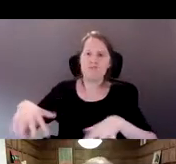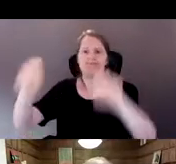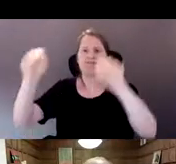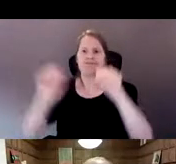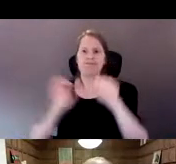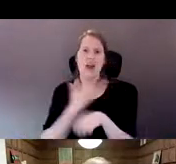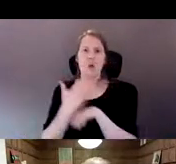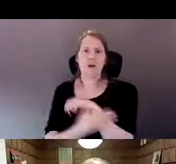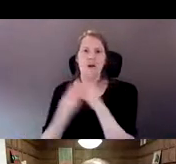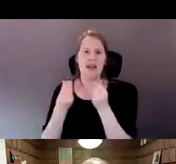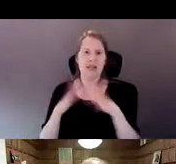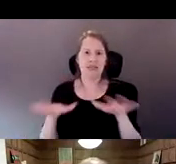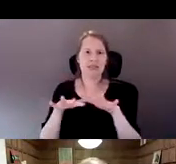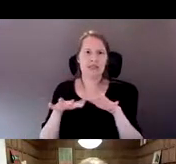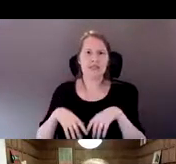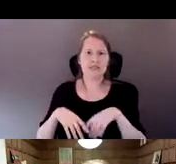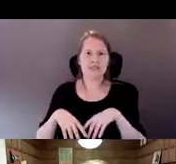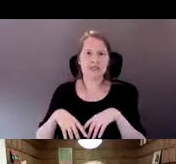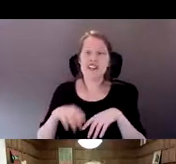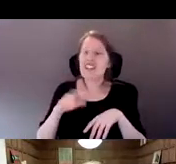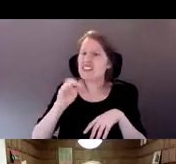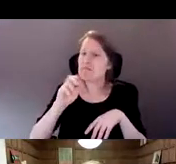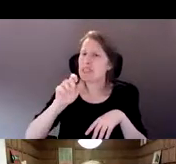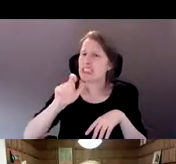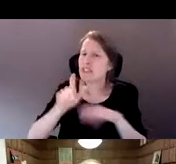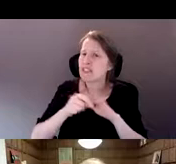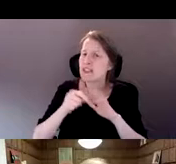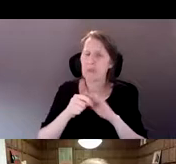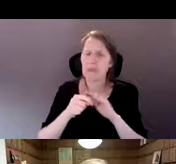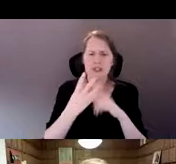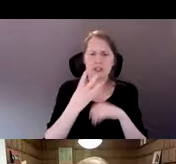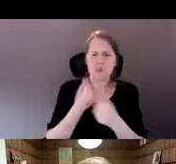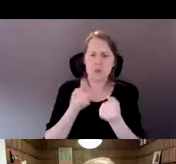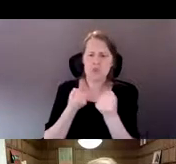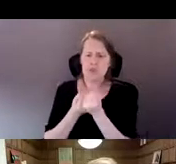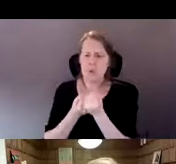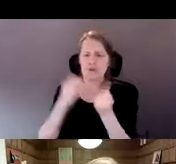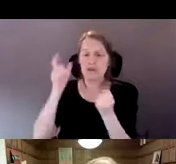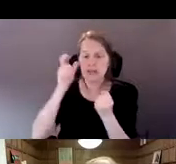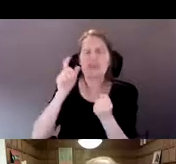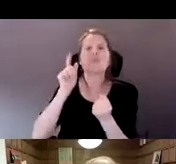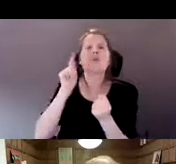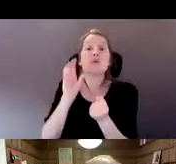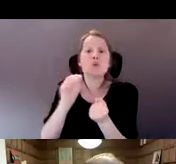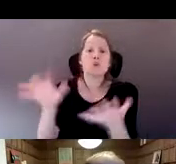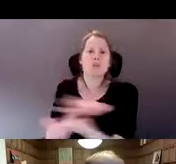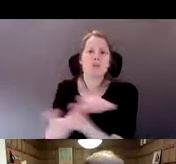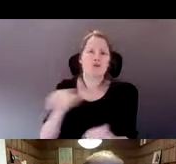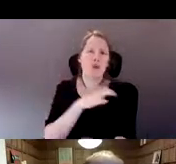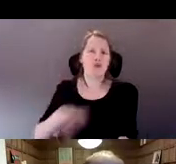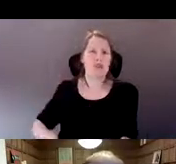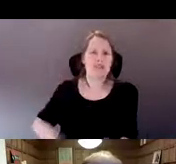The Jew here, and it's a medieval argument too, the Jew is ally of the Muslim for the destruction of Christendom. In